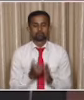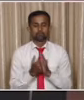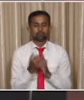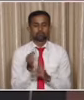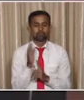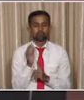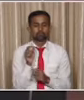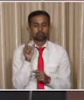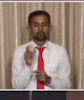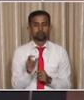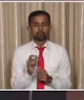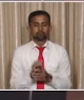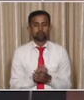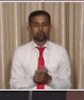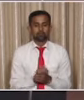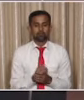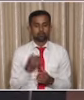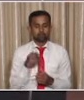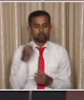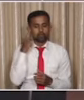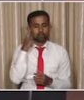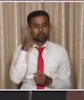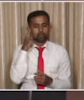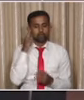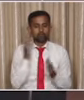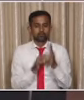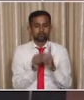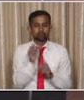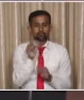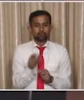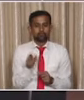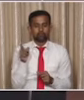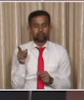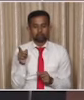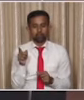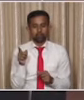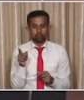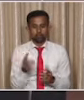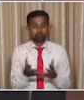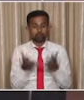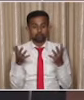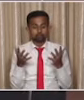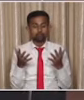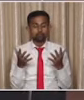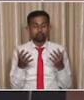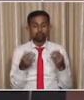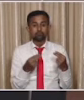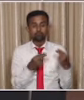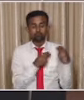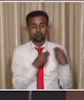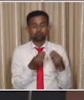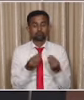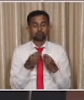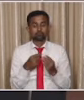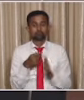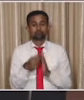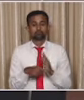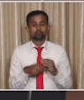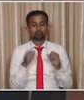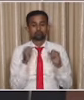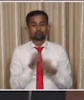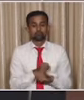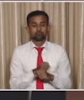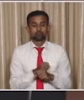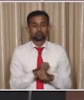I think the Honorable Minister has a very difficult task ahead of him because today our country is bankrupt. When the country